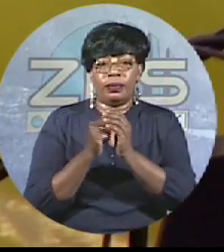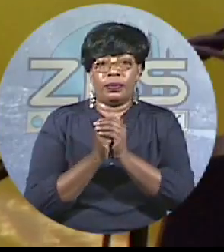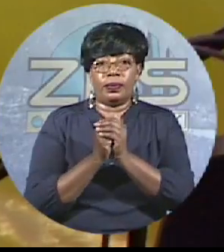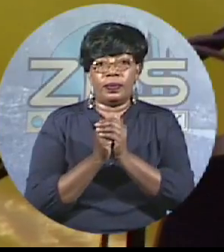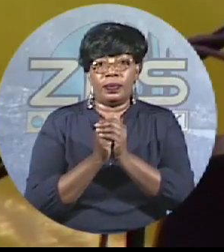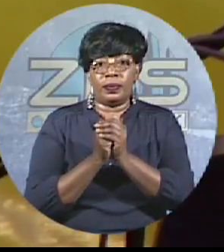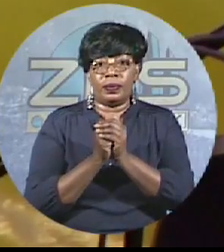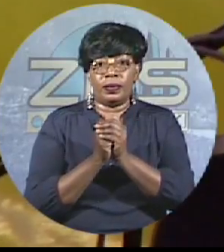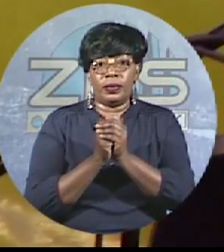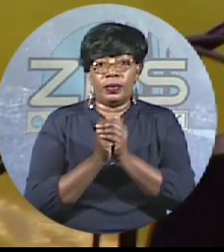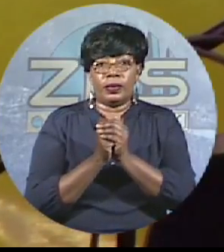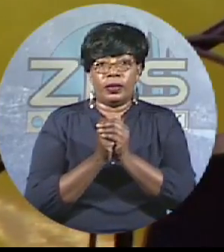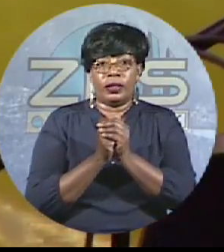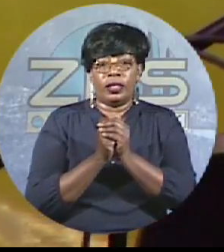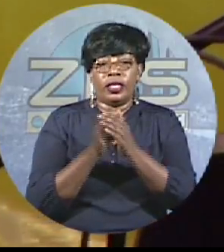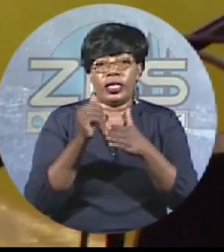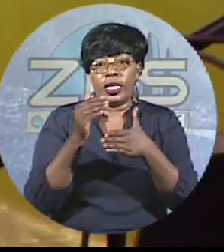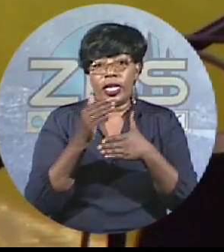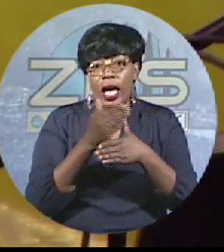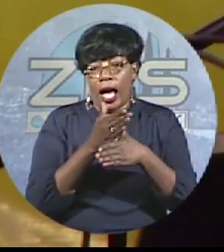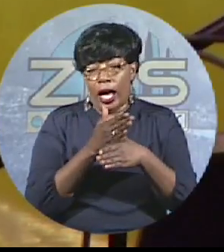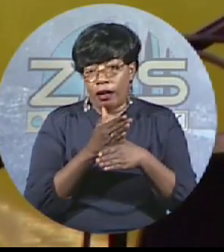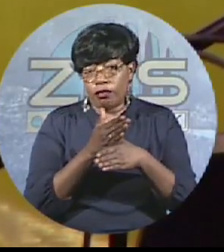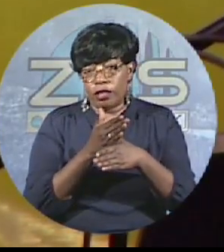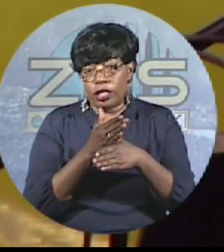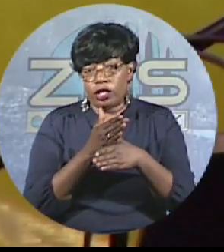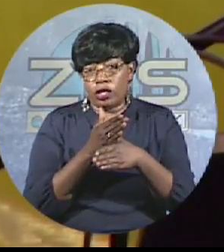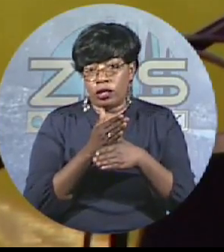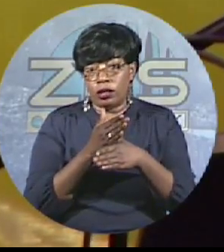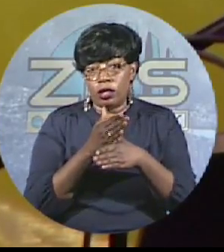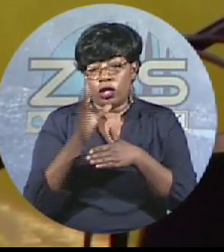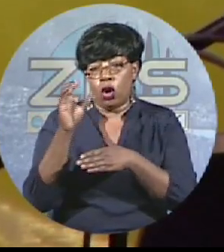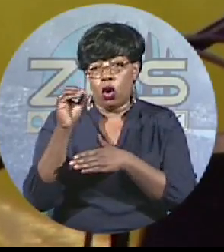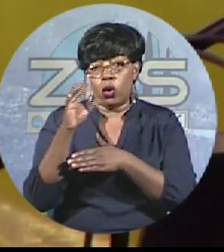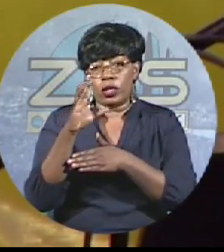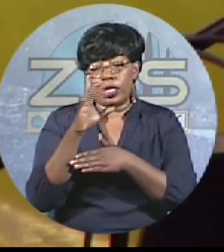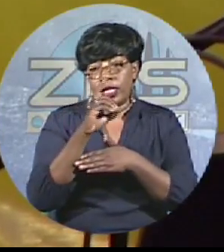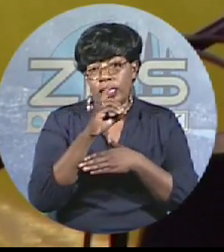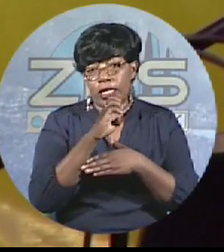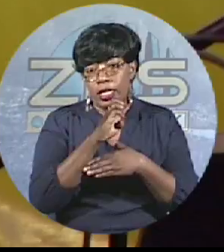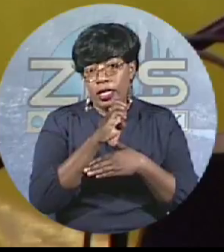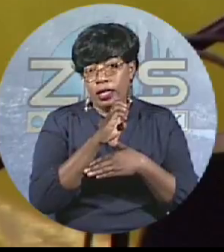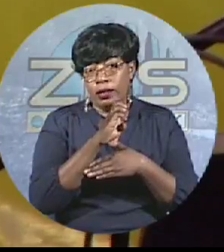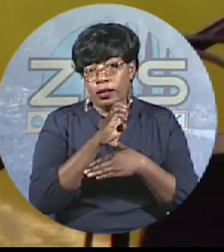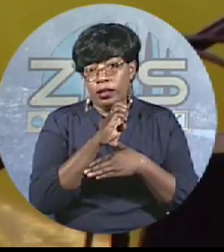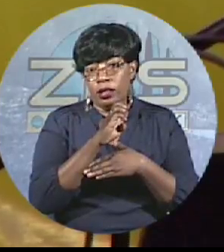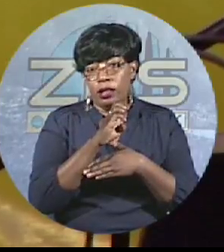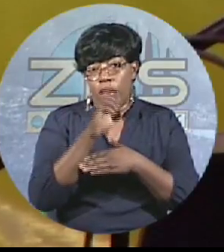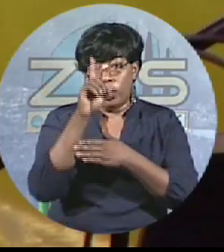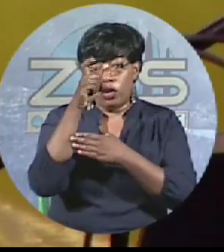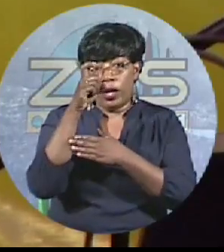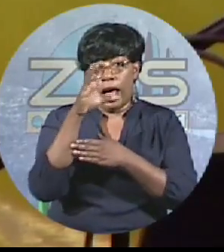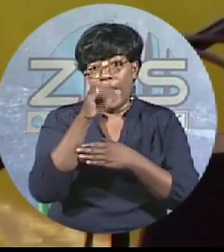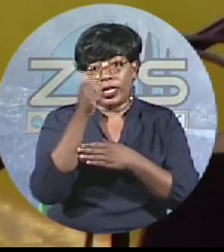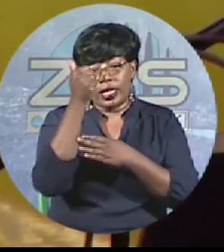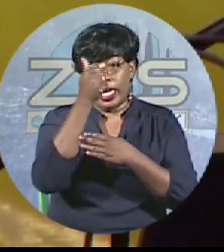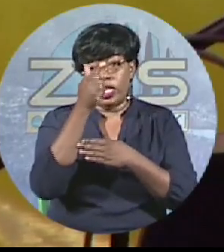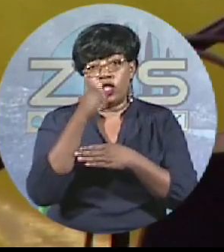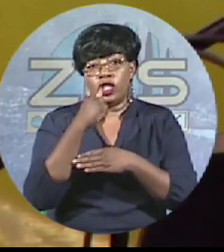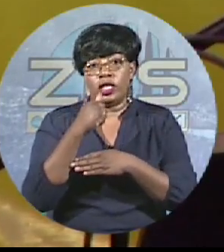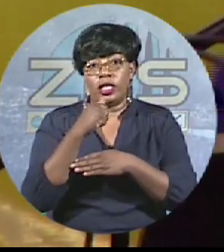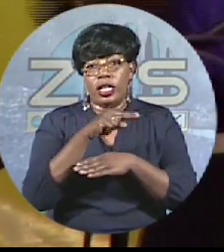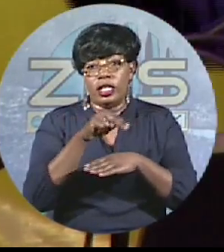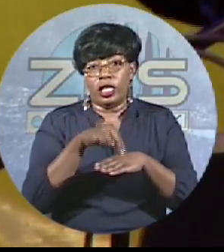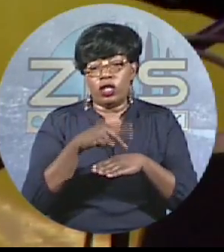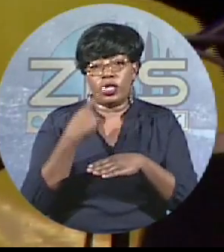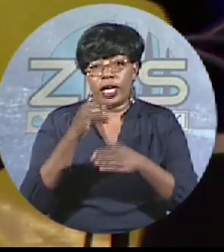exceeded the average states plus OECD member states, European and Asian nations. In